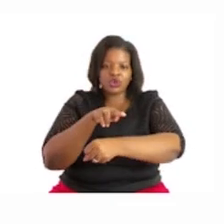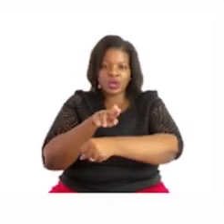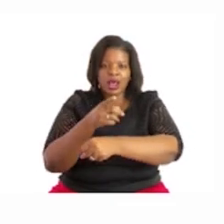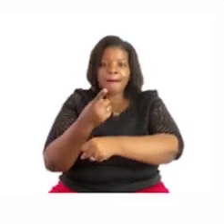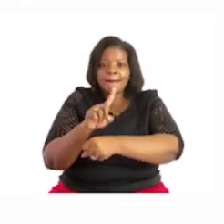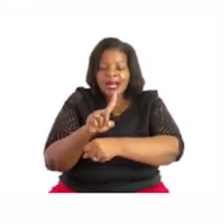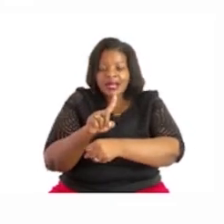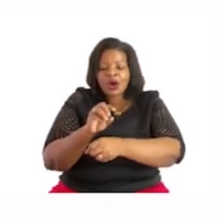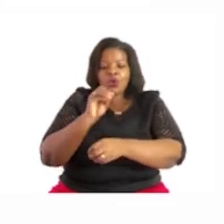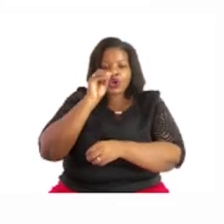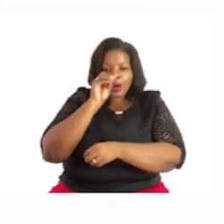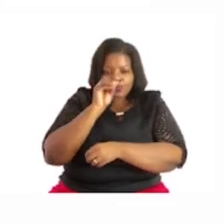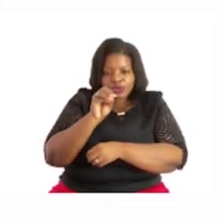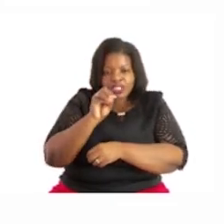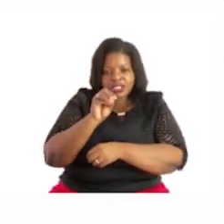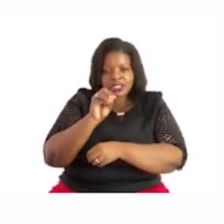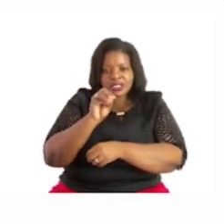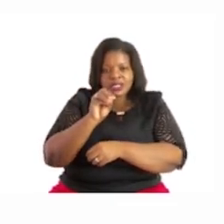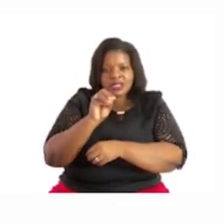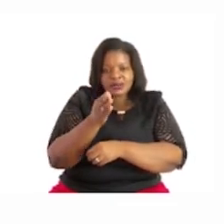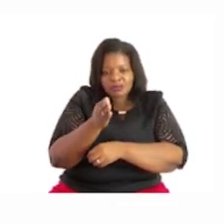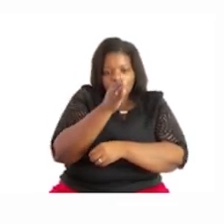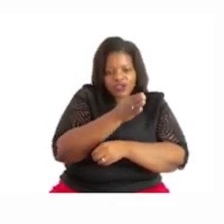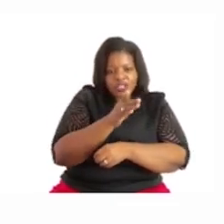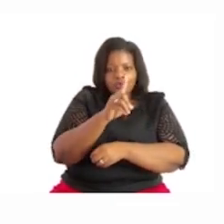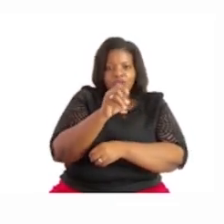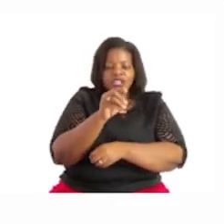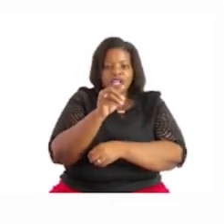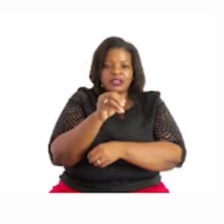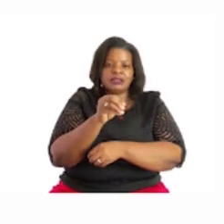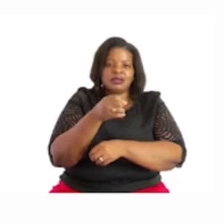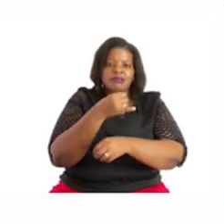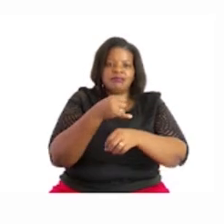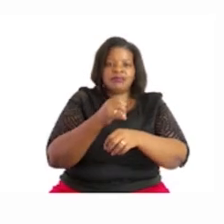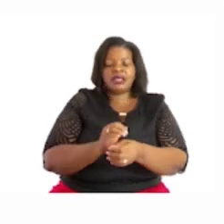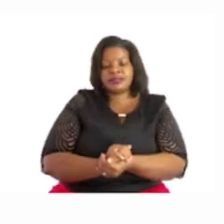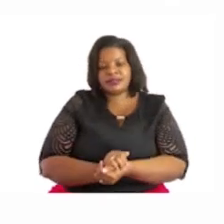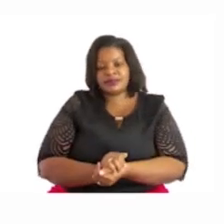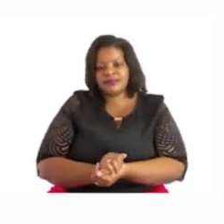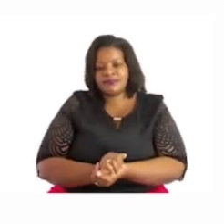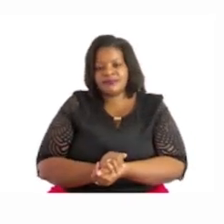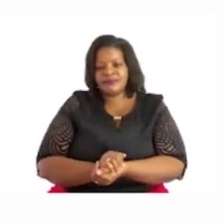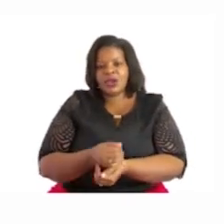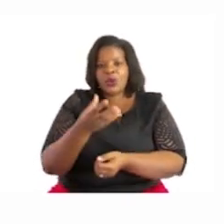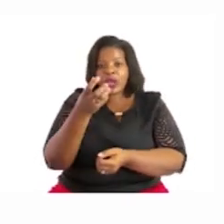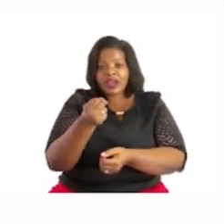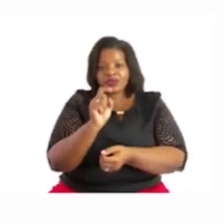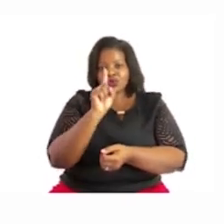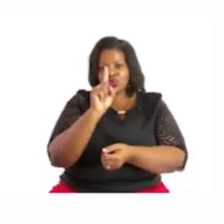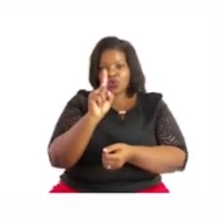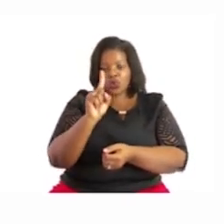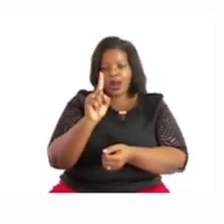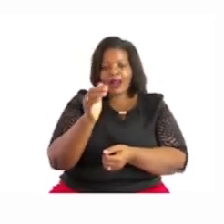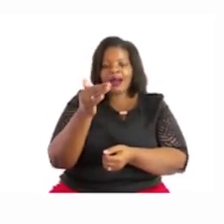I have to move into the tens column. We now have one counter in the